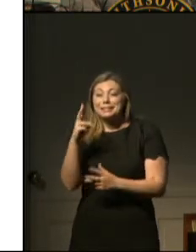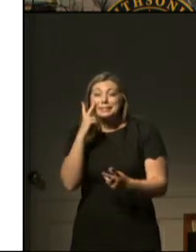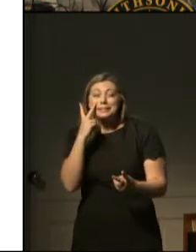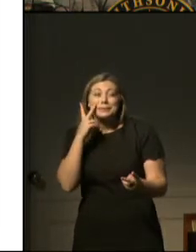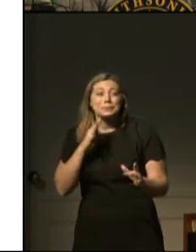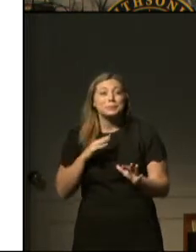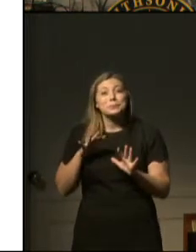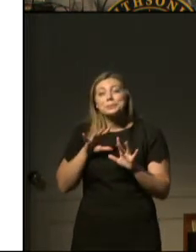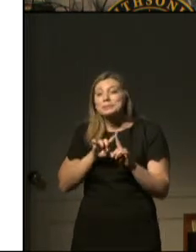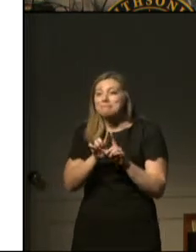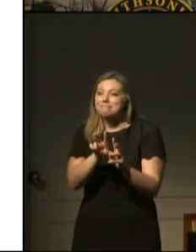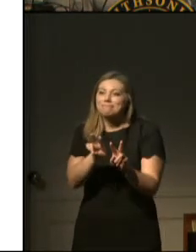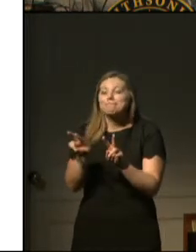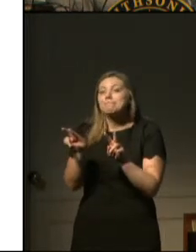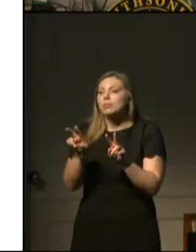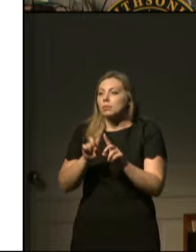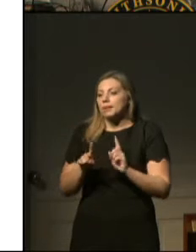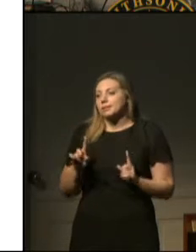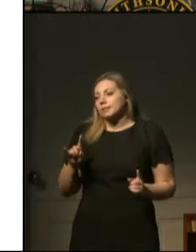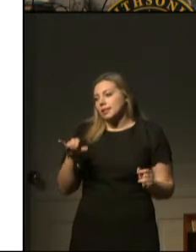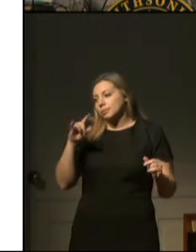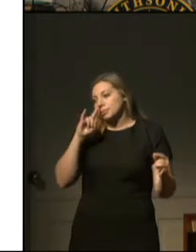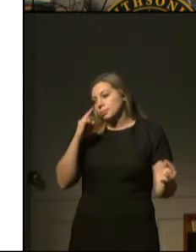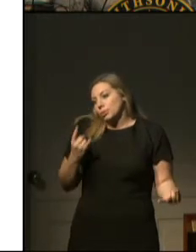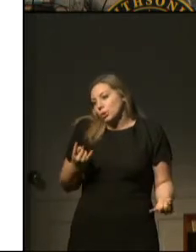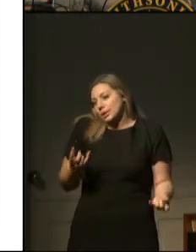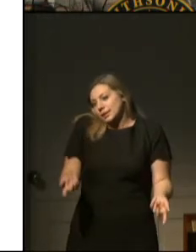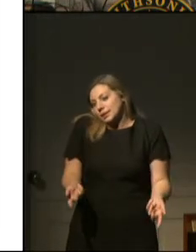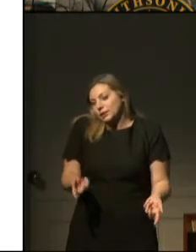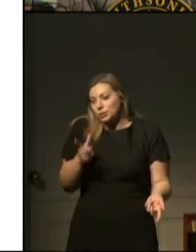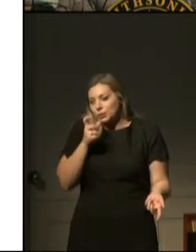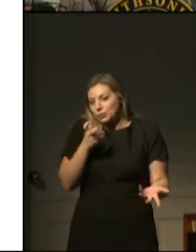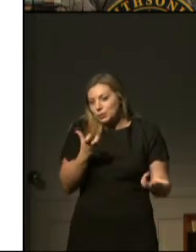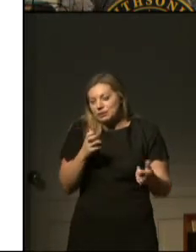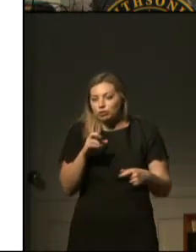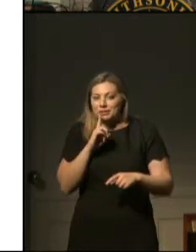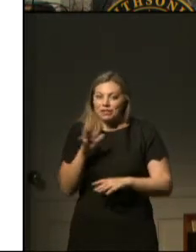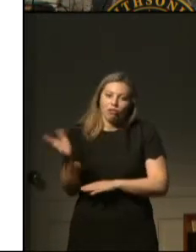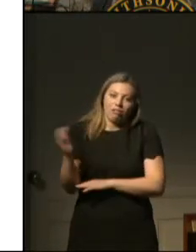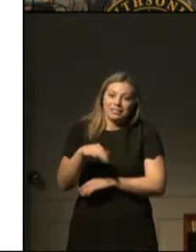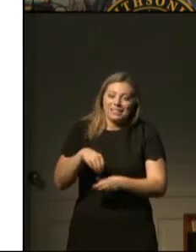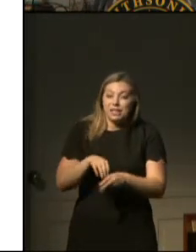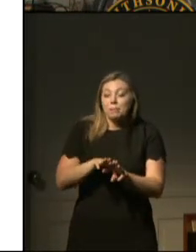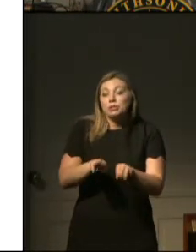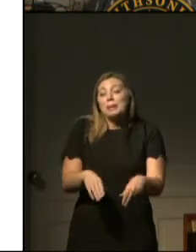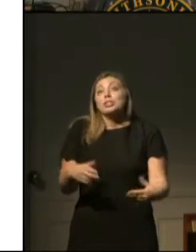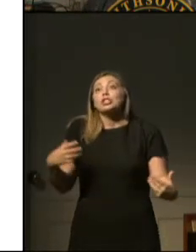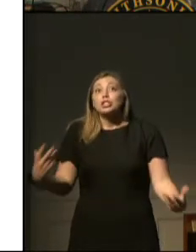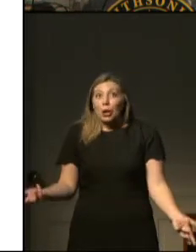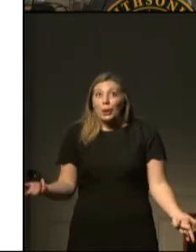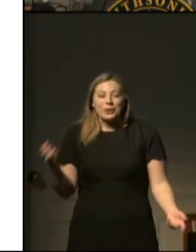really cool things. But then that's boring. And who wants to spend all day in a museum? So